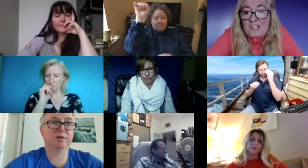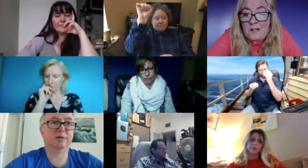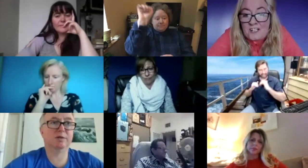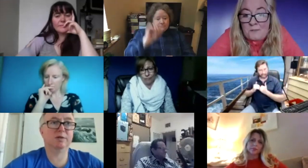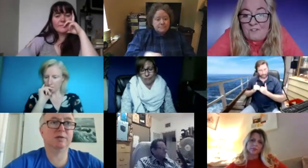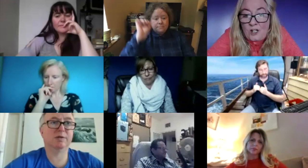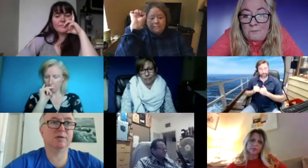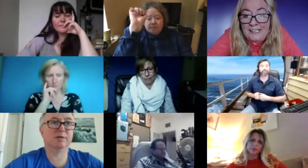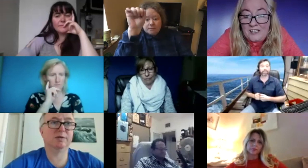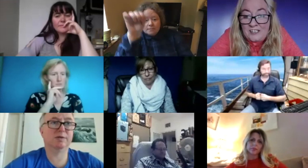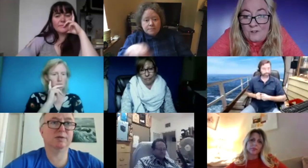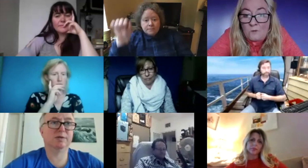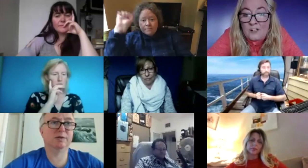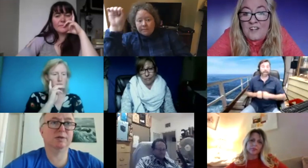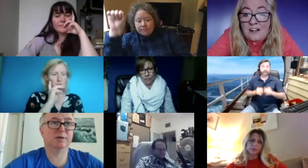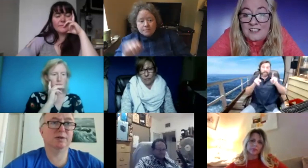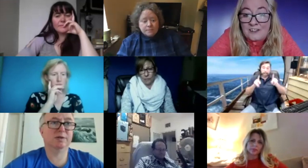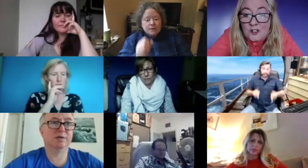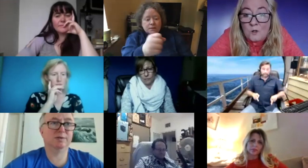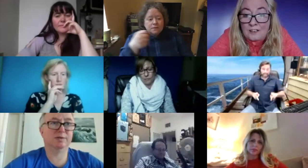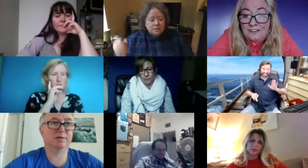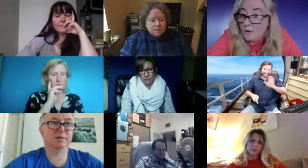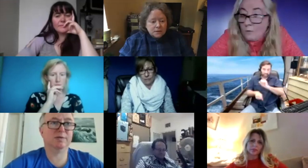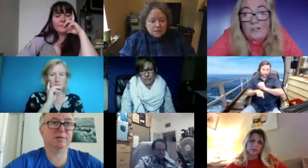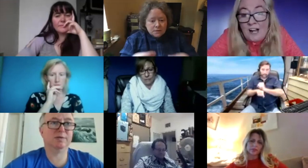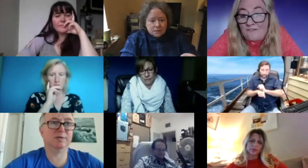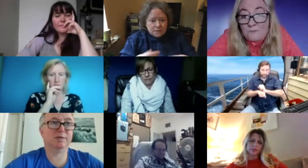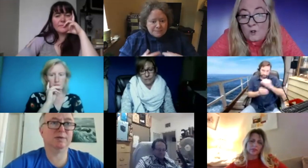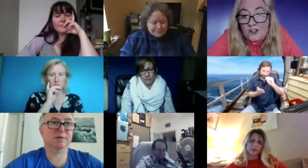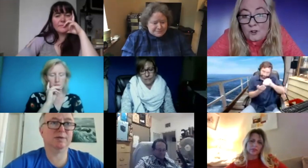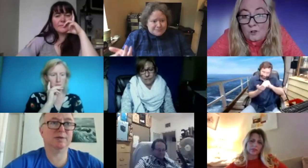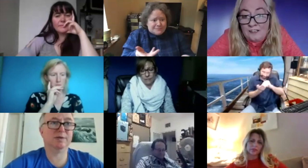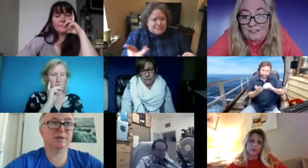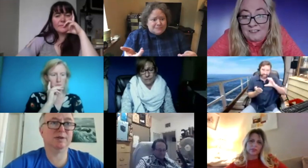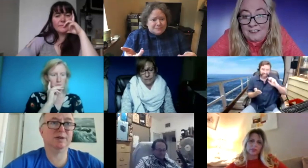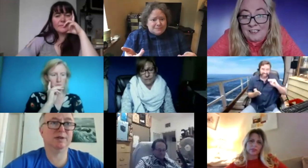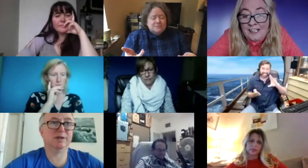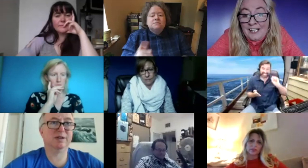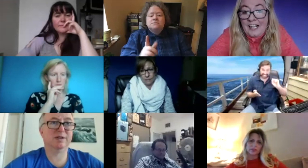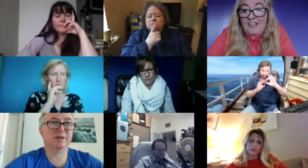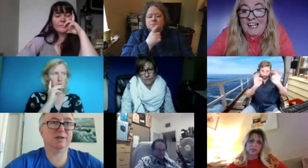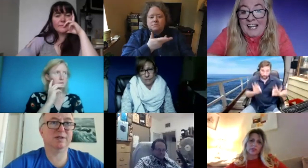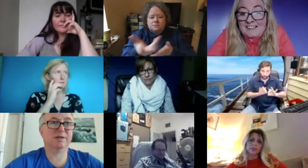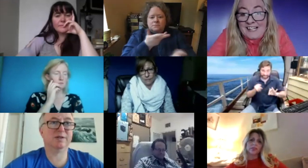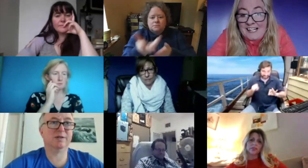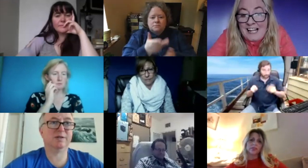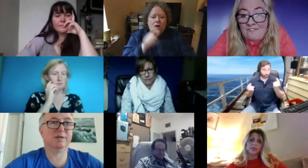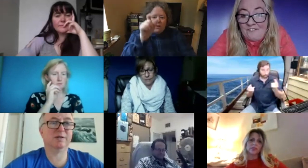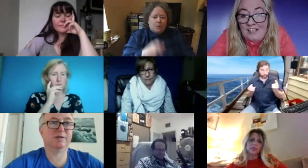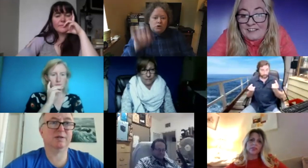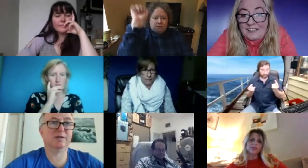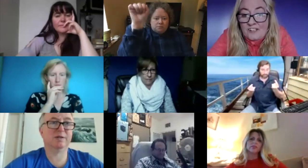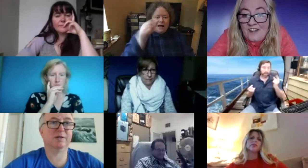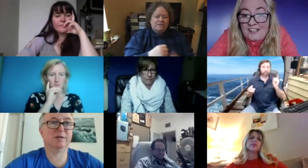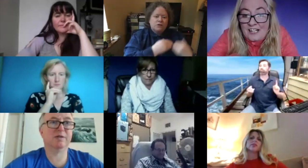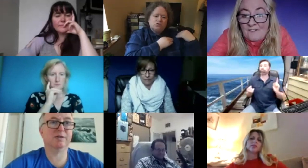been responsible for completing the form would have knocked at the door, would have gone from door to door. If they had said, can't fill